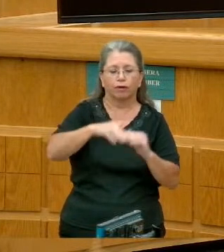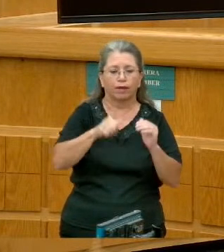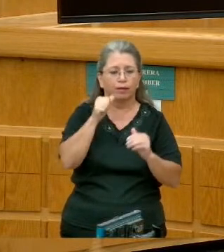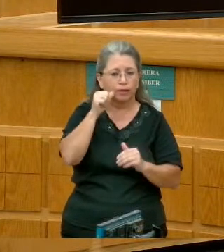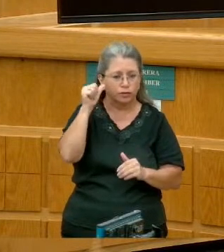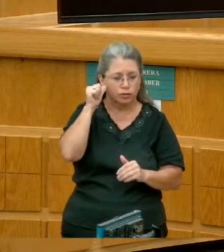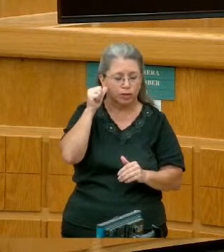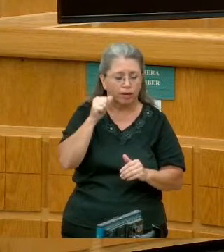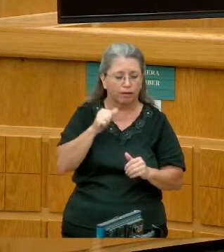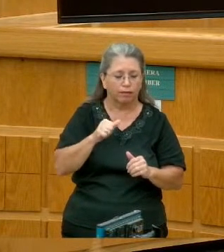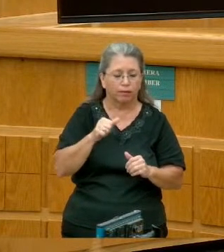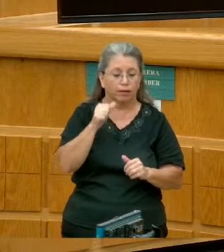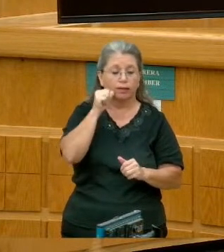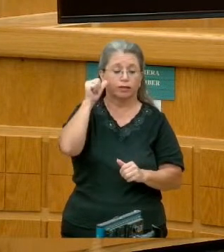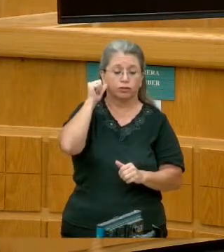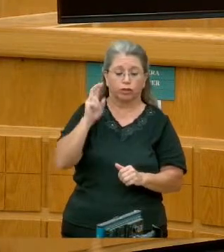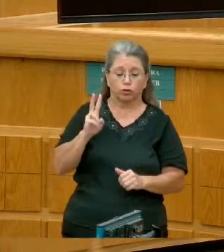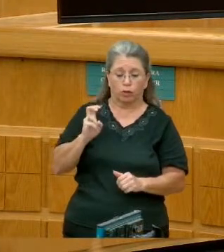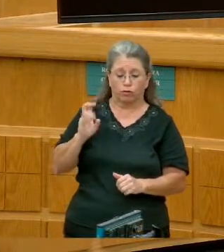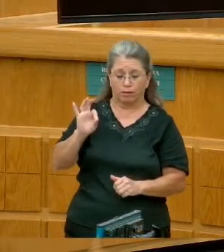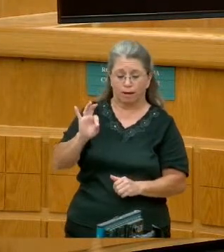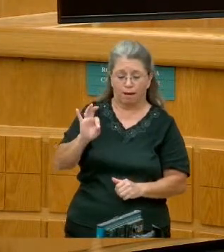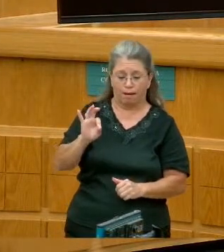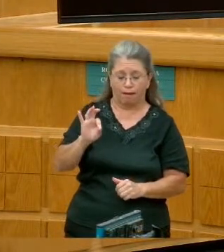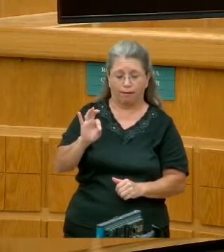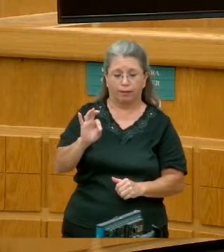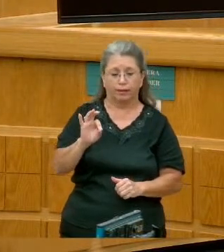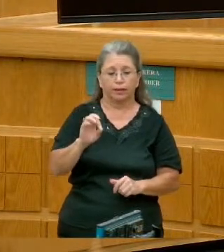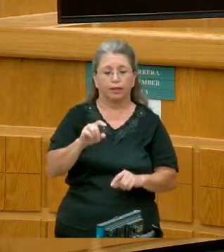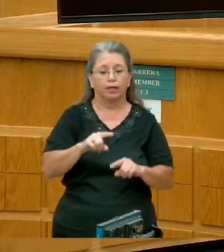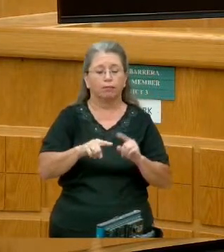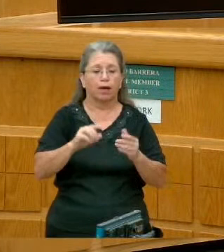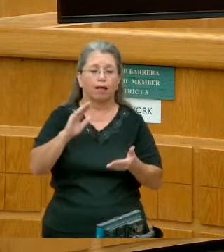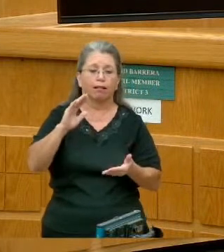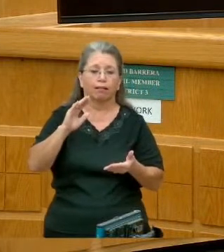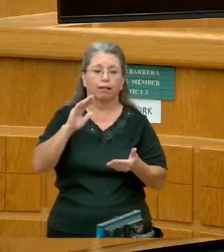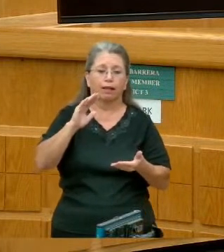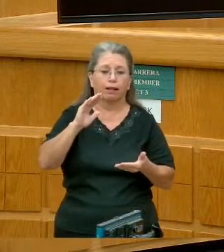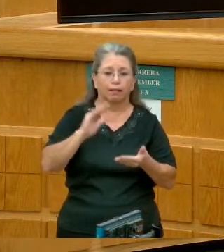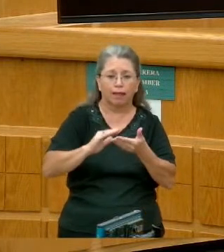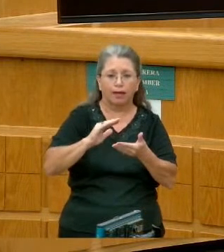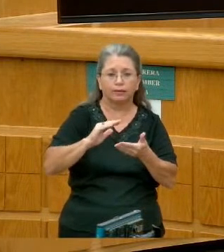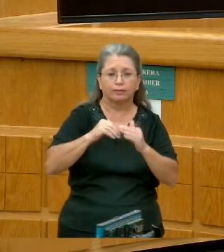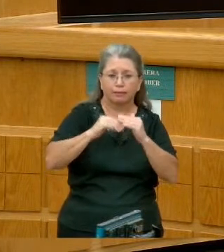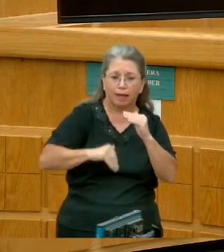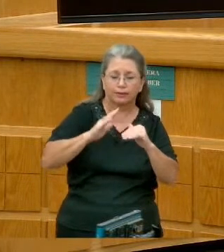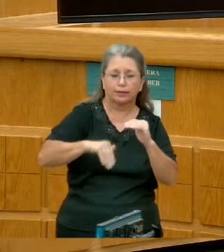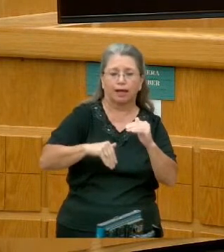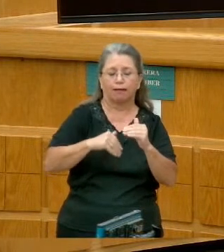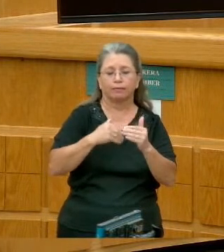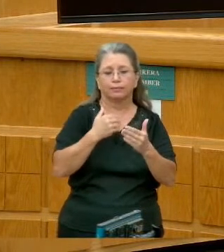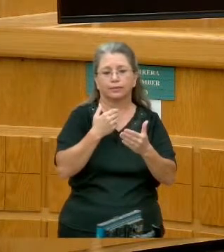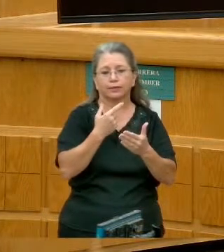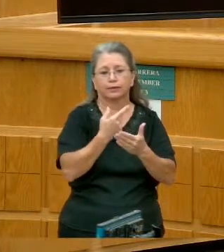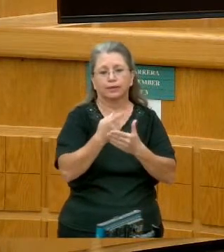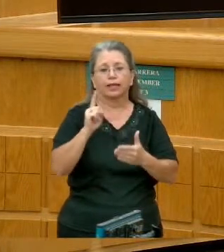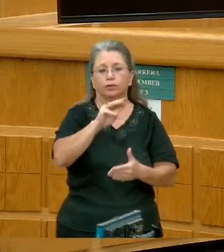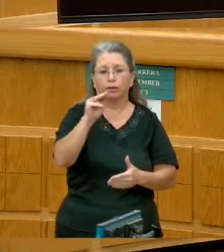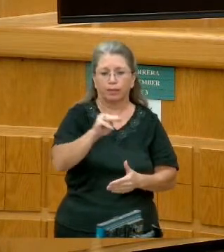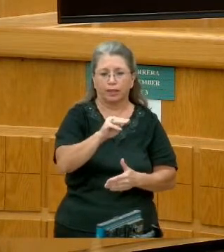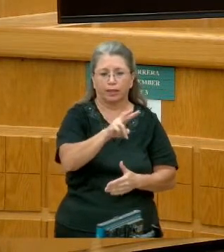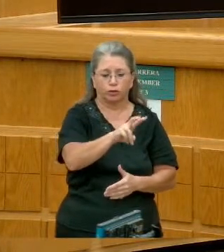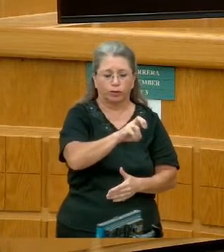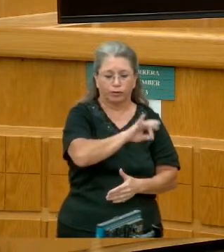was 209. But as I mentioned, it's less than last Monday when we had 288. And it's also